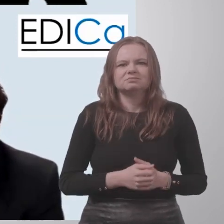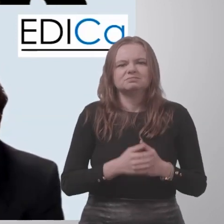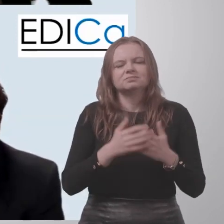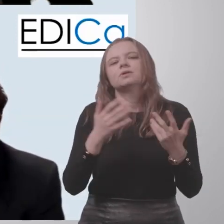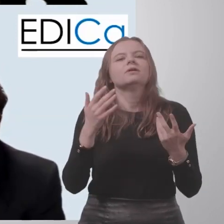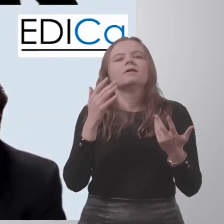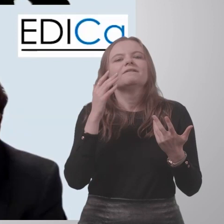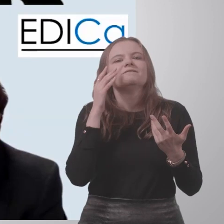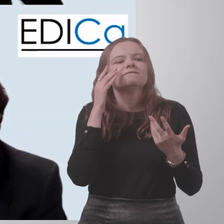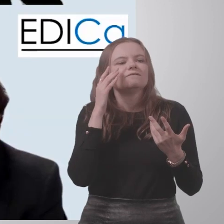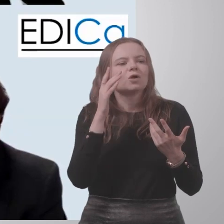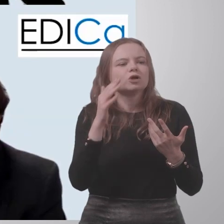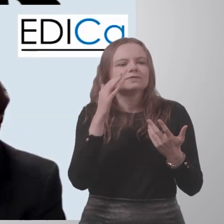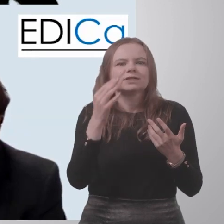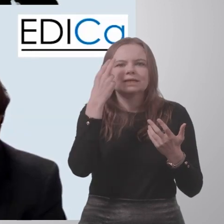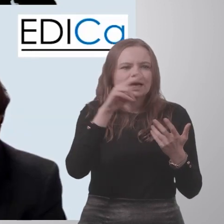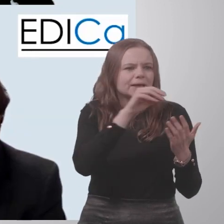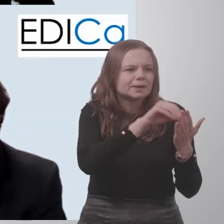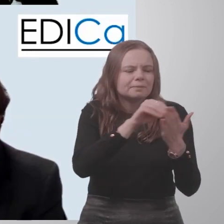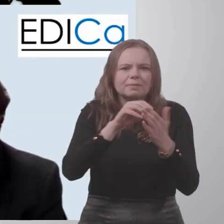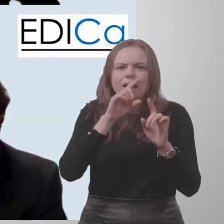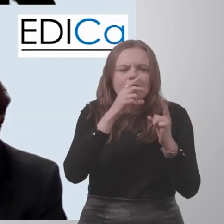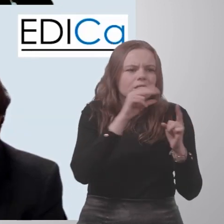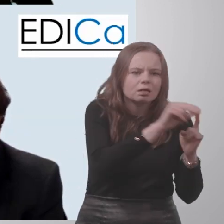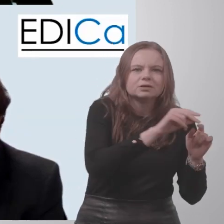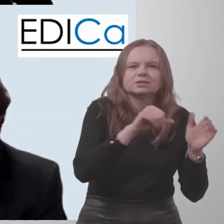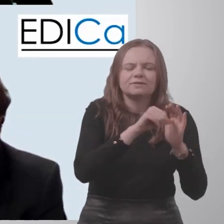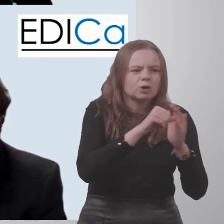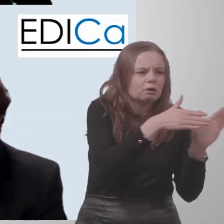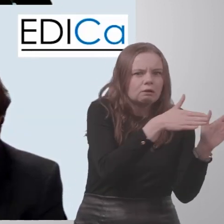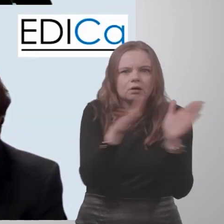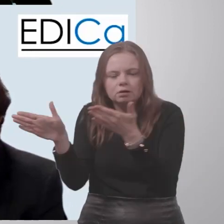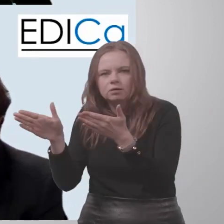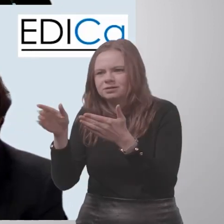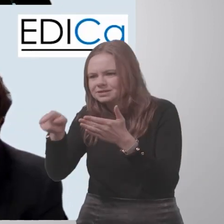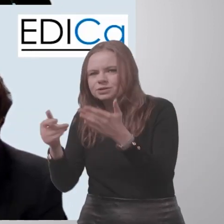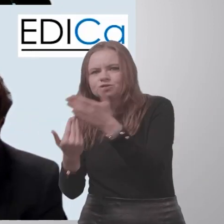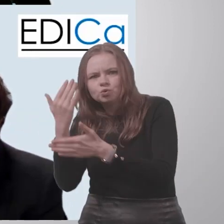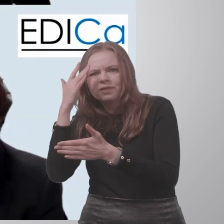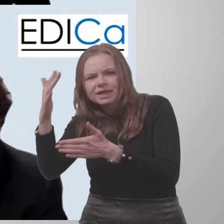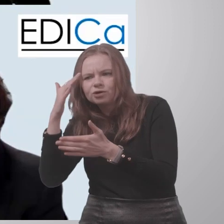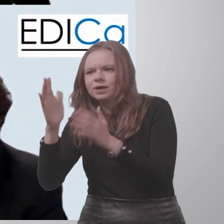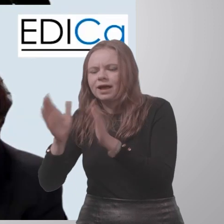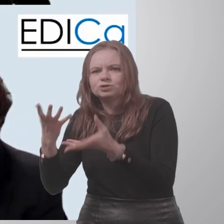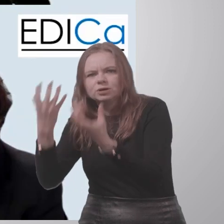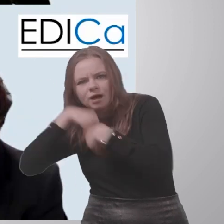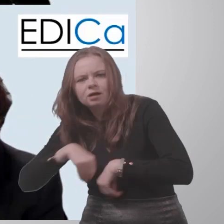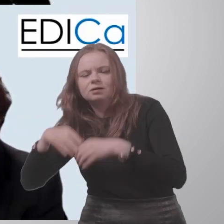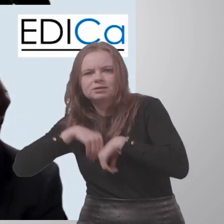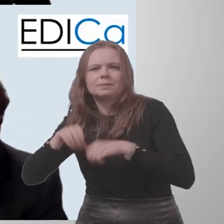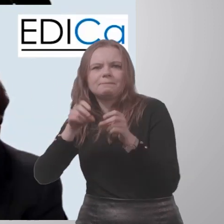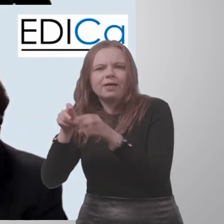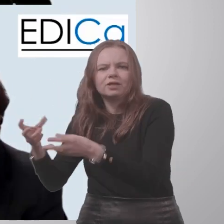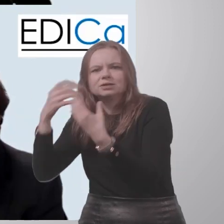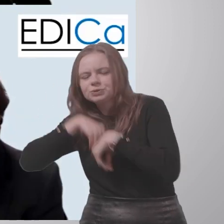can't pronounce. It's quite hard if you're moving from one sector to another to engage with theory and method at the right level of detail to get the outcomes